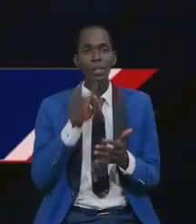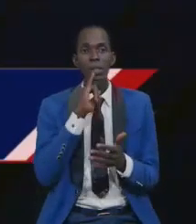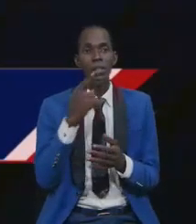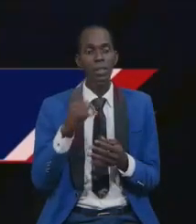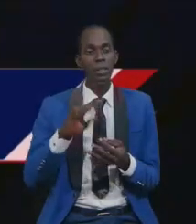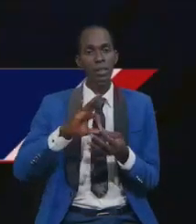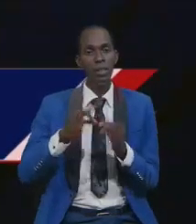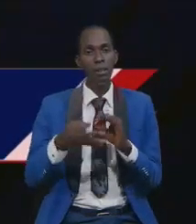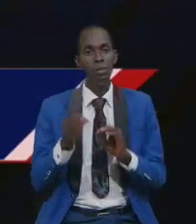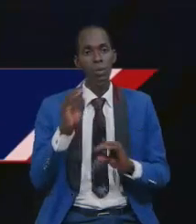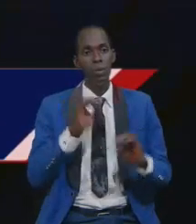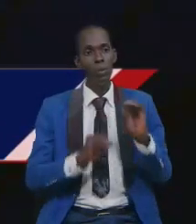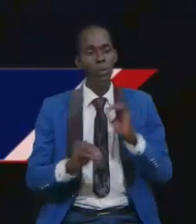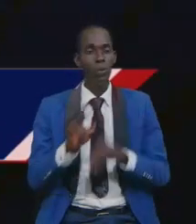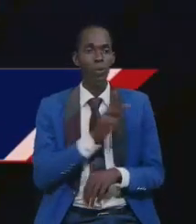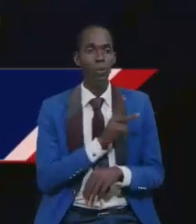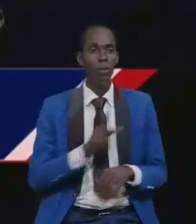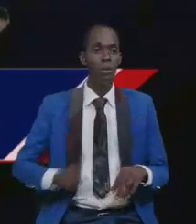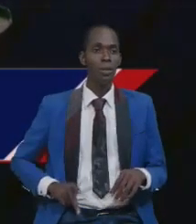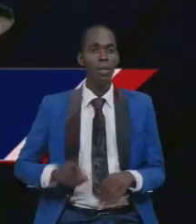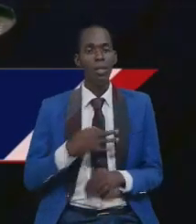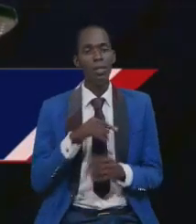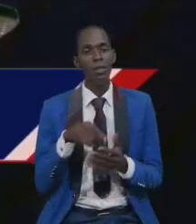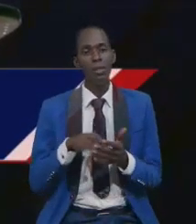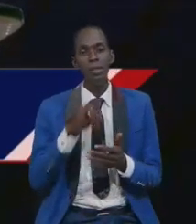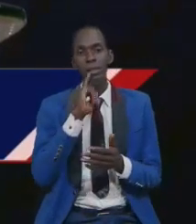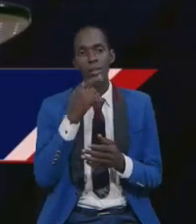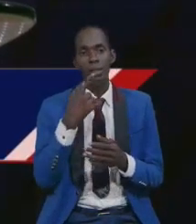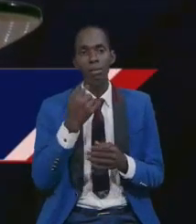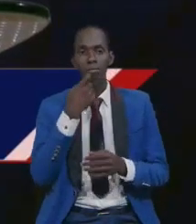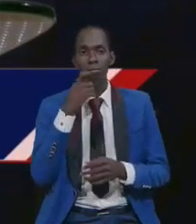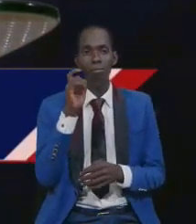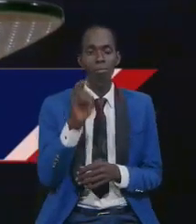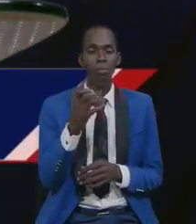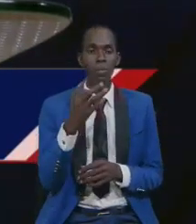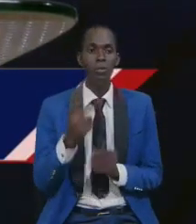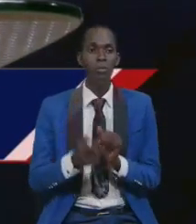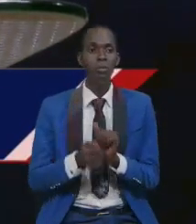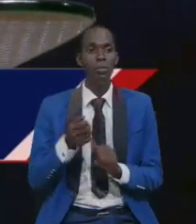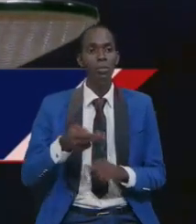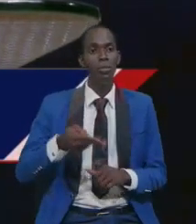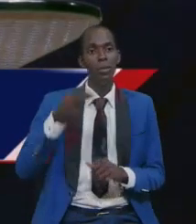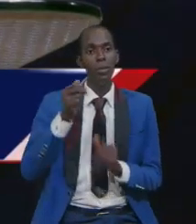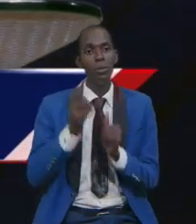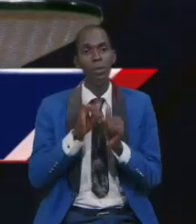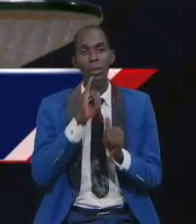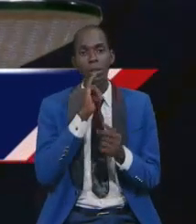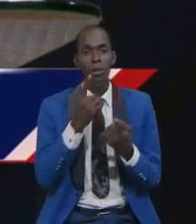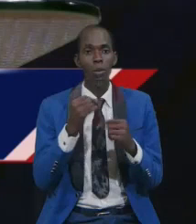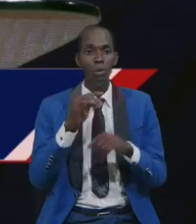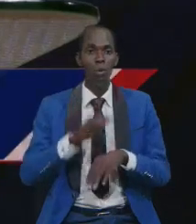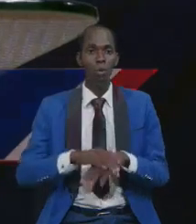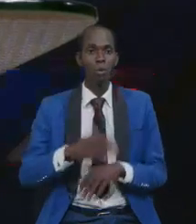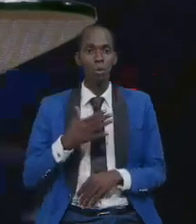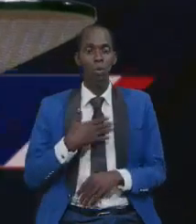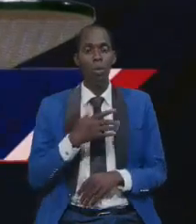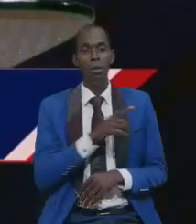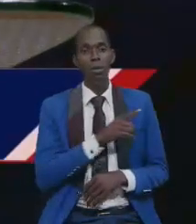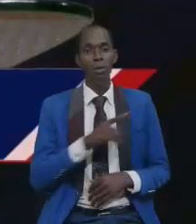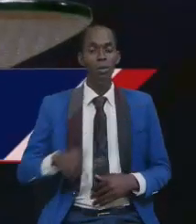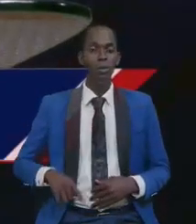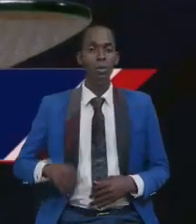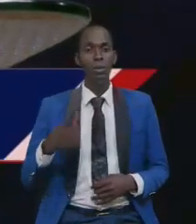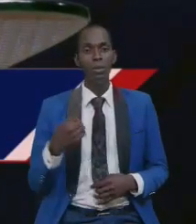O king, and this is the decree of the Most High, which is come upon my